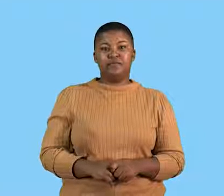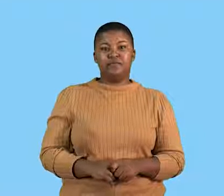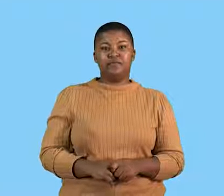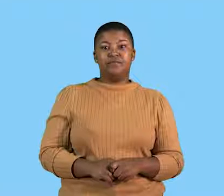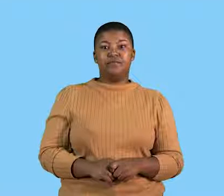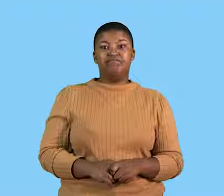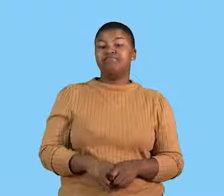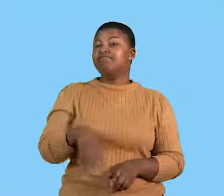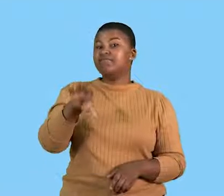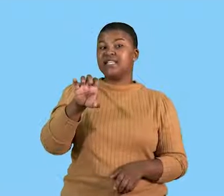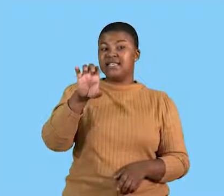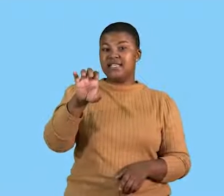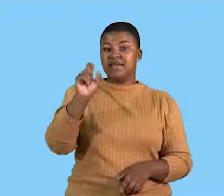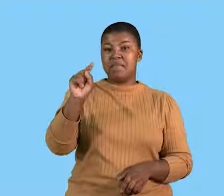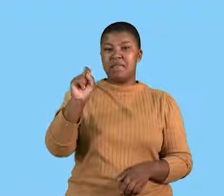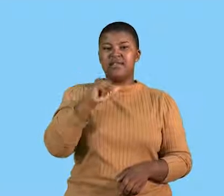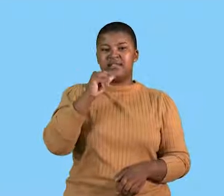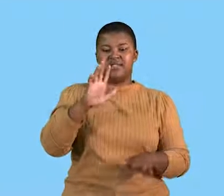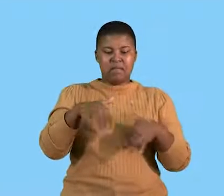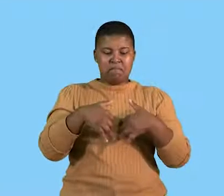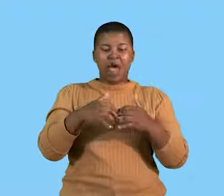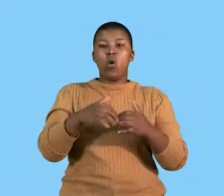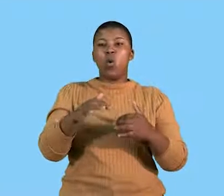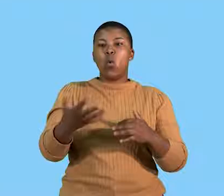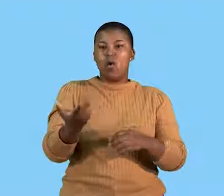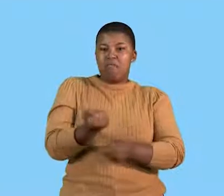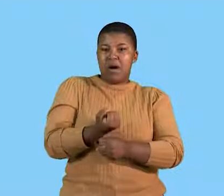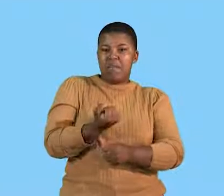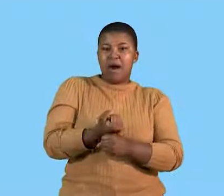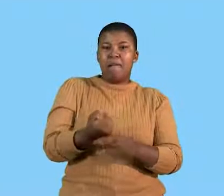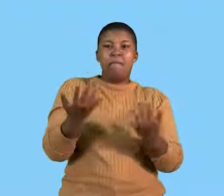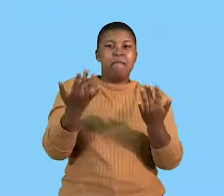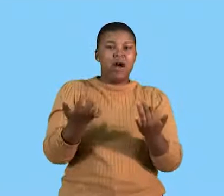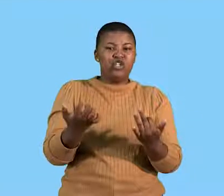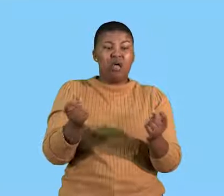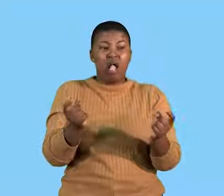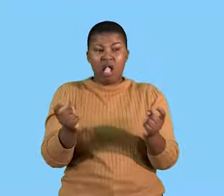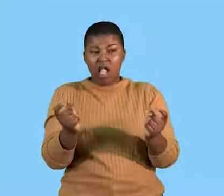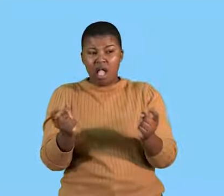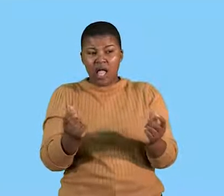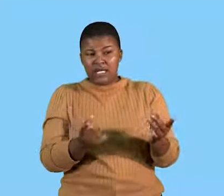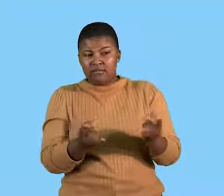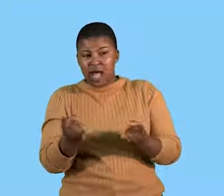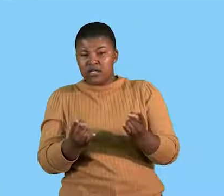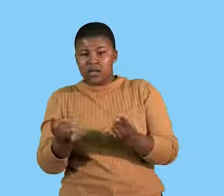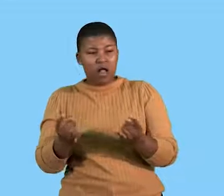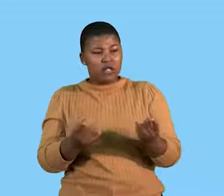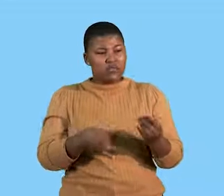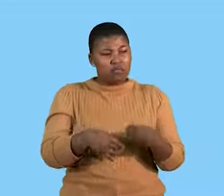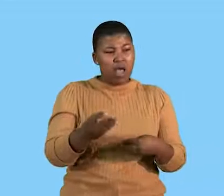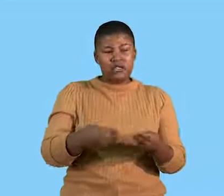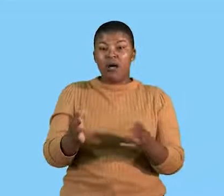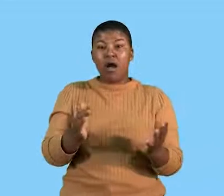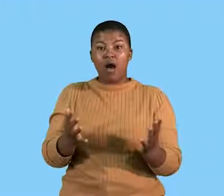Then description E says it sets up the budget of the company and monitors the spending. So it's about the